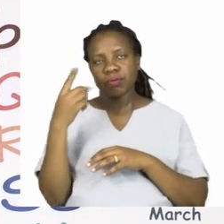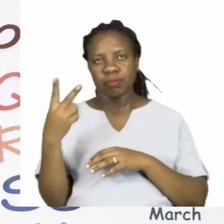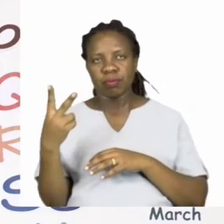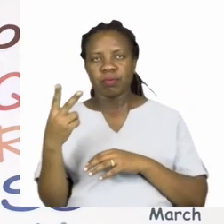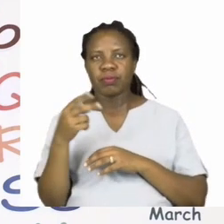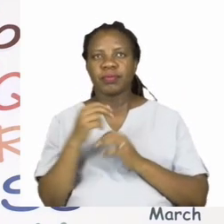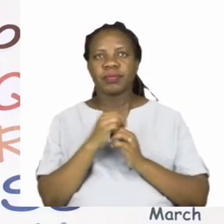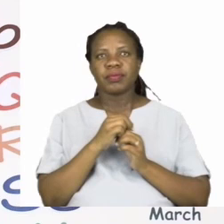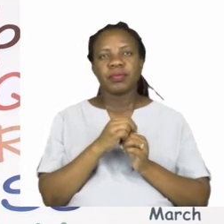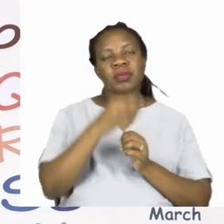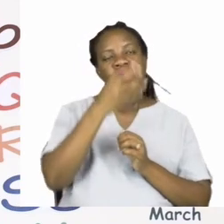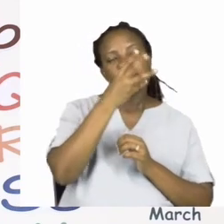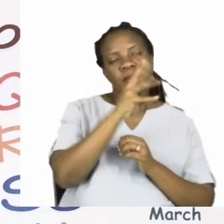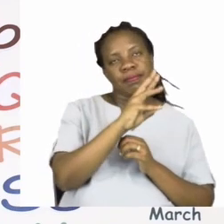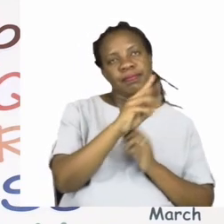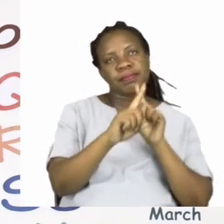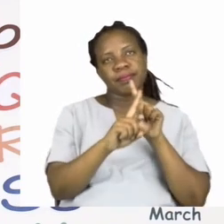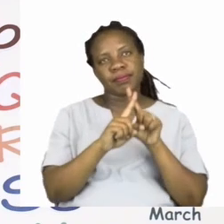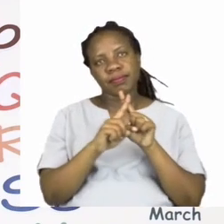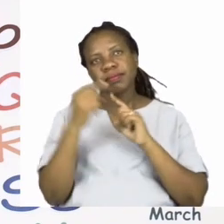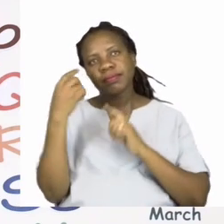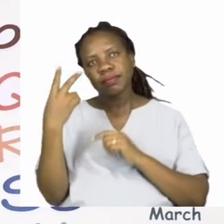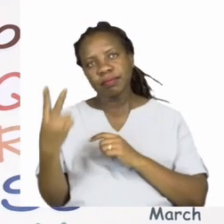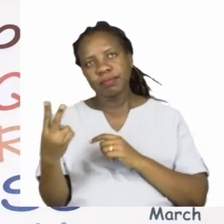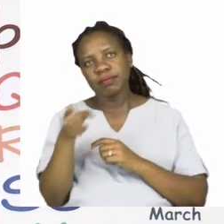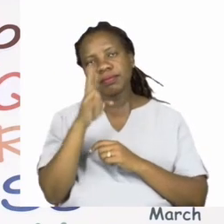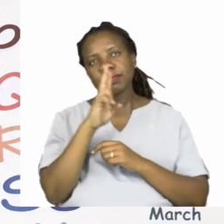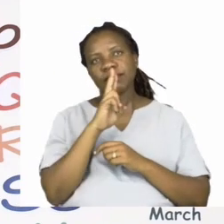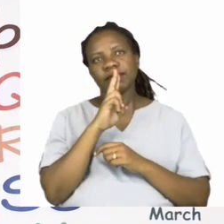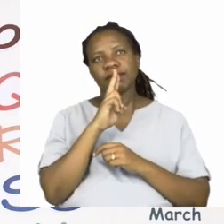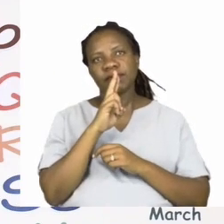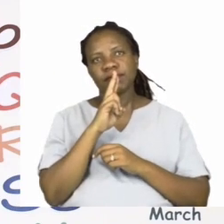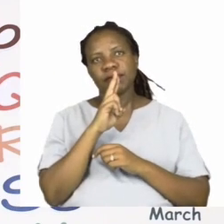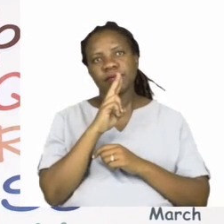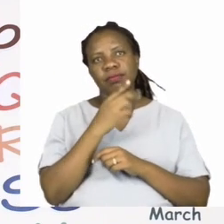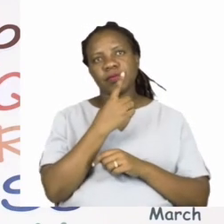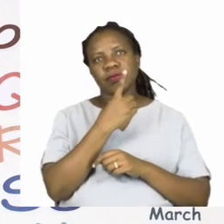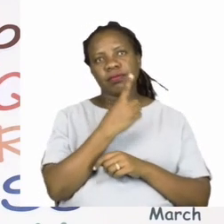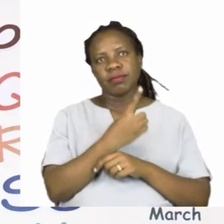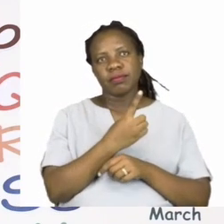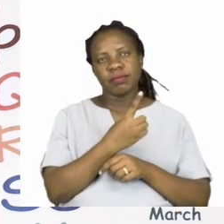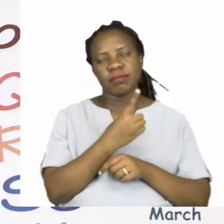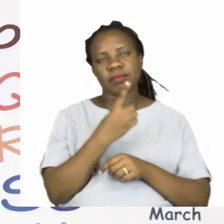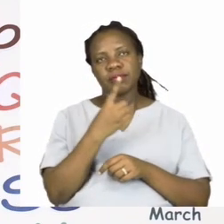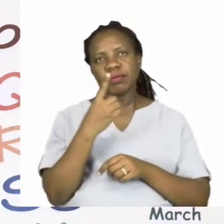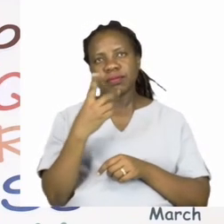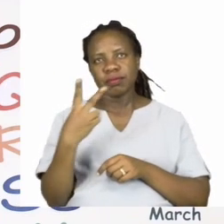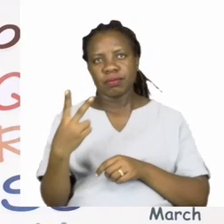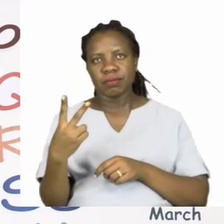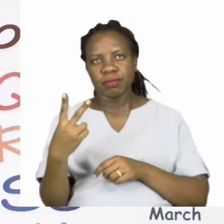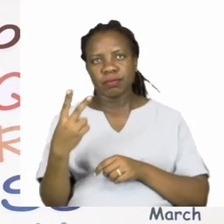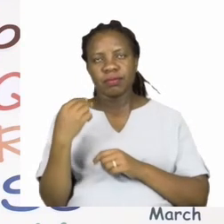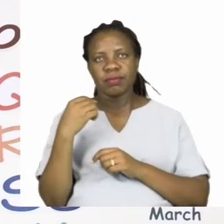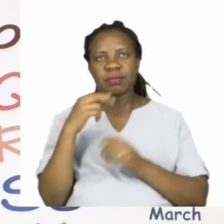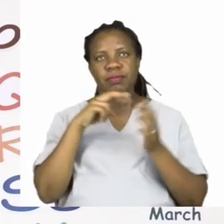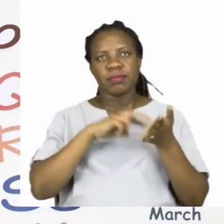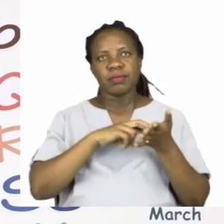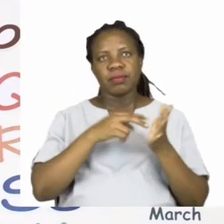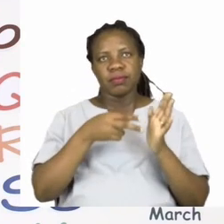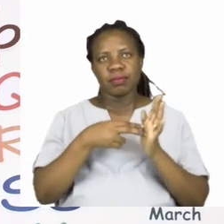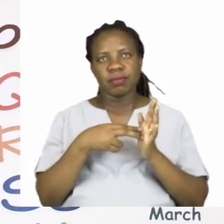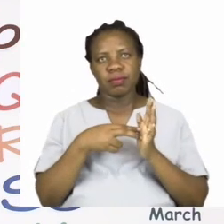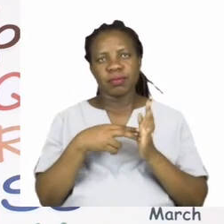or 6 times 2, our answer, boys and girls, is 12. That means